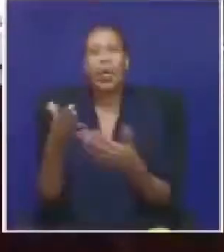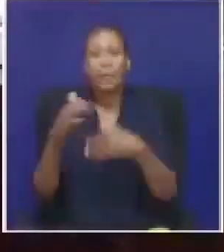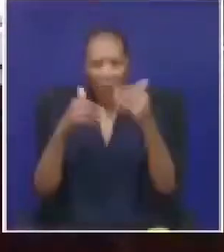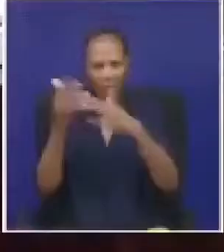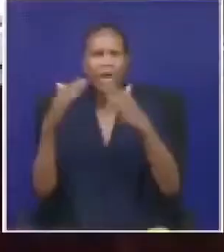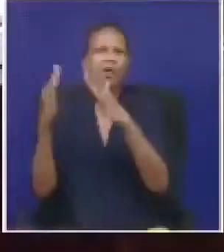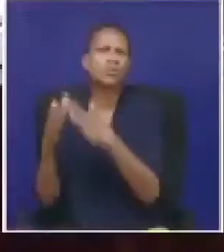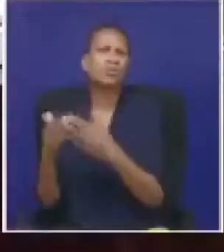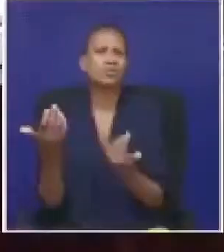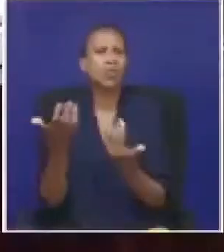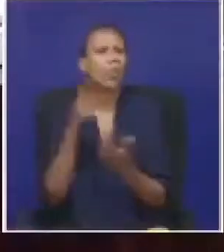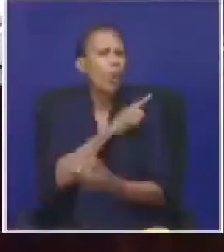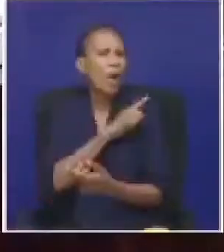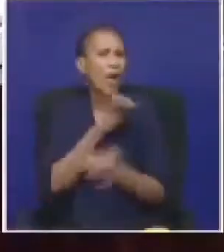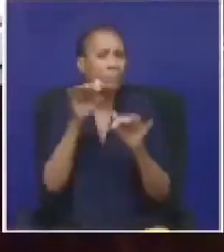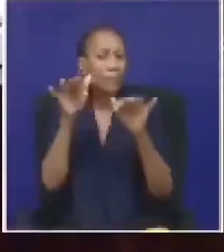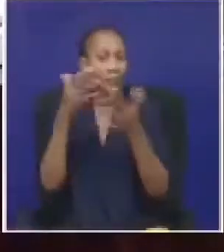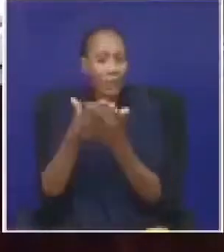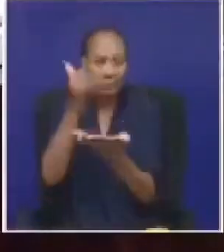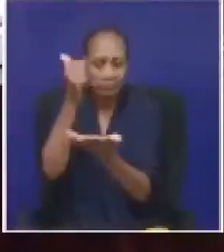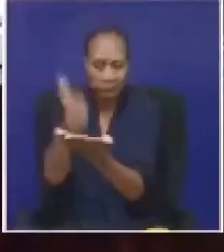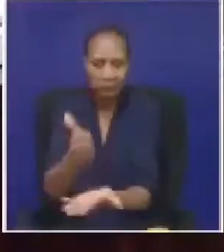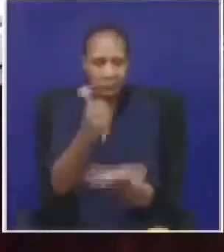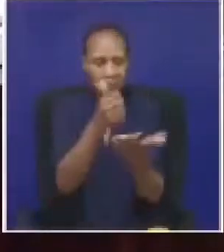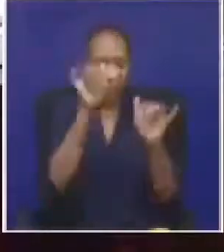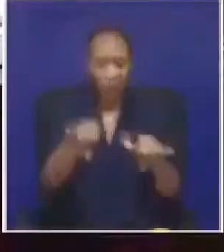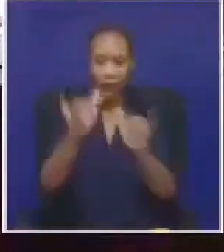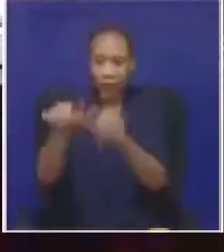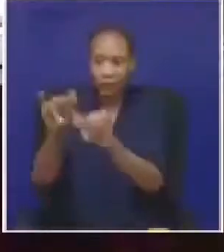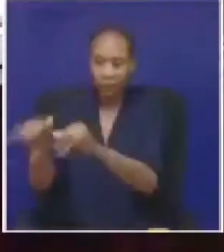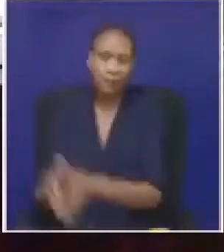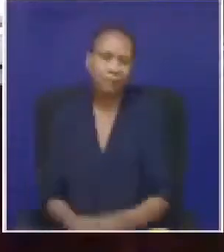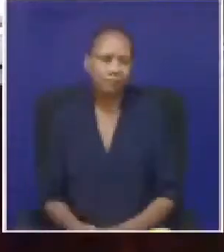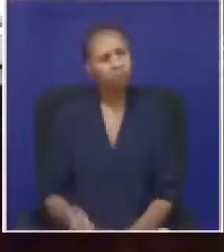Now, one thing that I've noticed is that